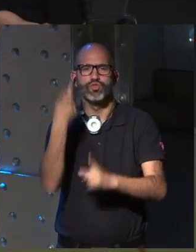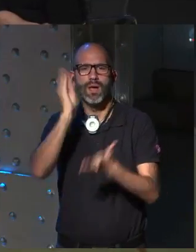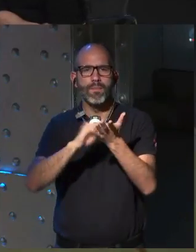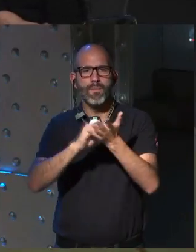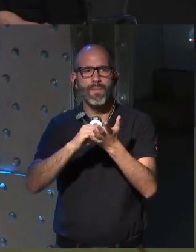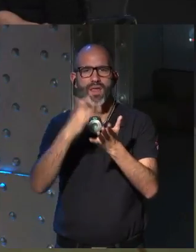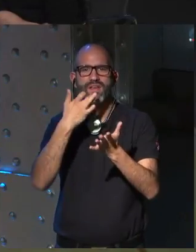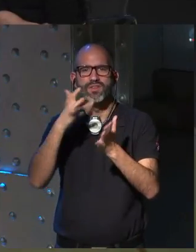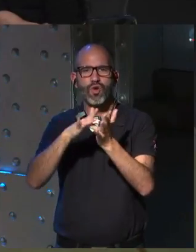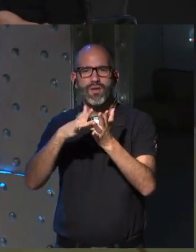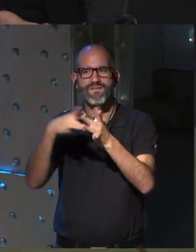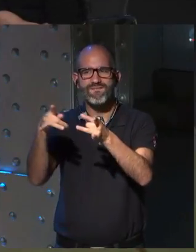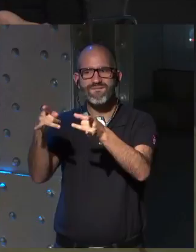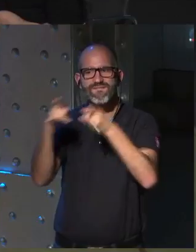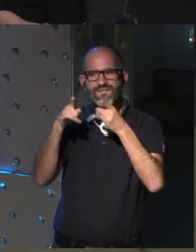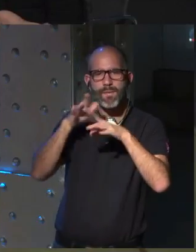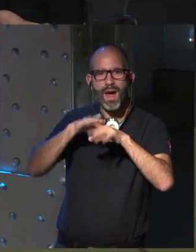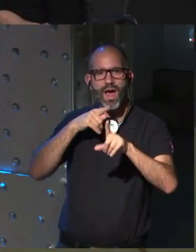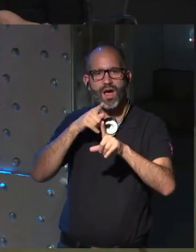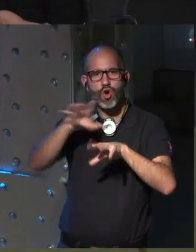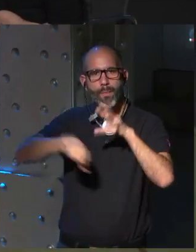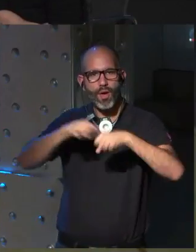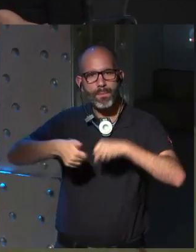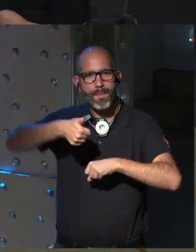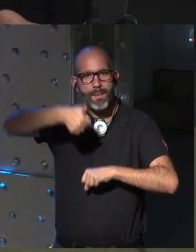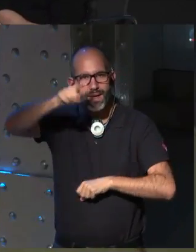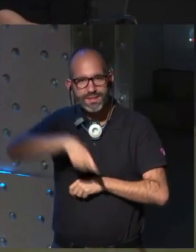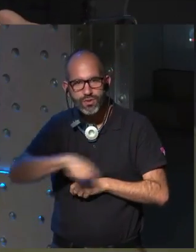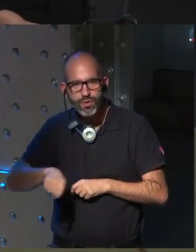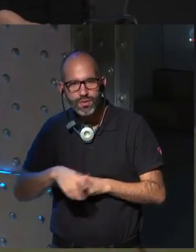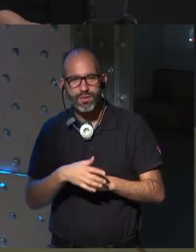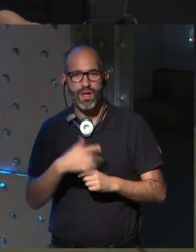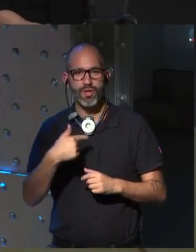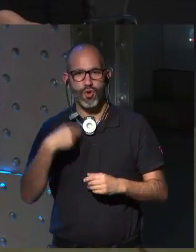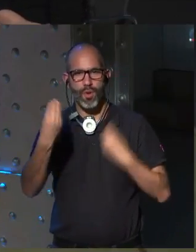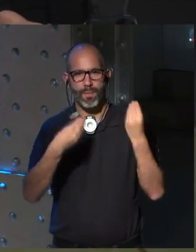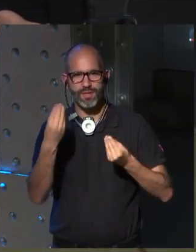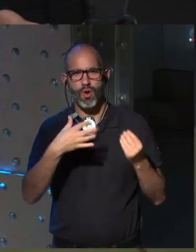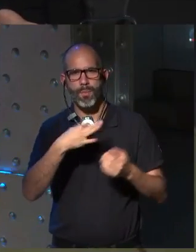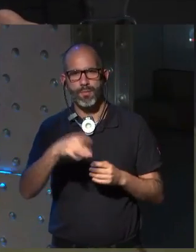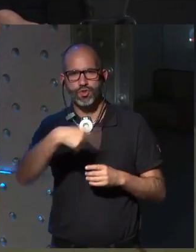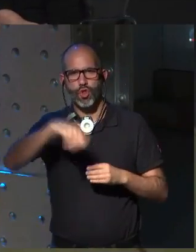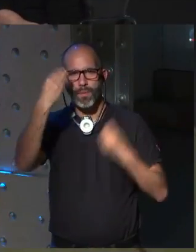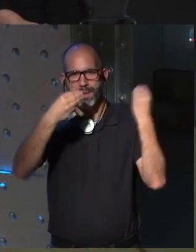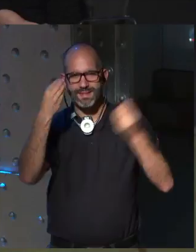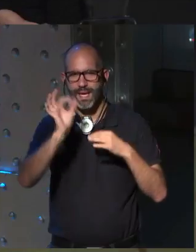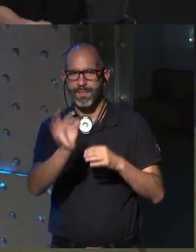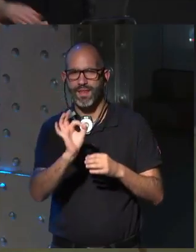I mean, because we are being conditioned to keep buying things. Yeah, but I think we become a